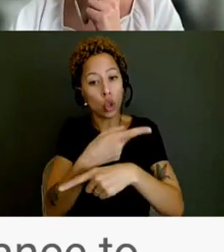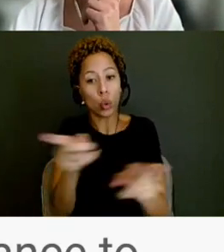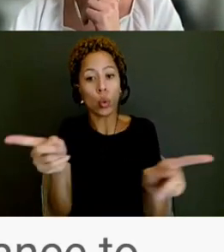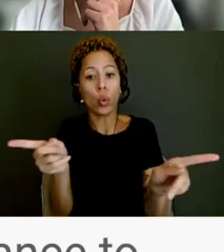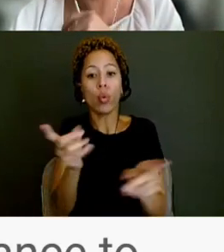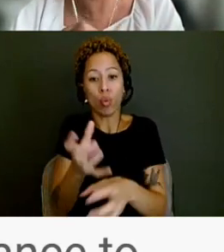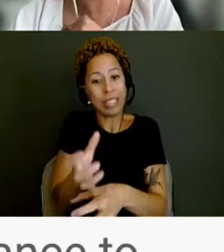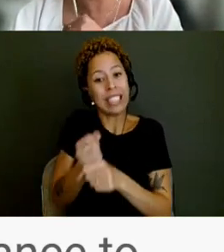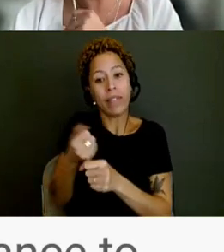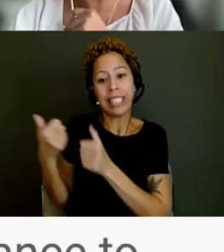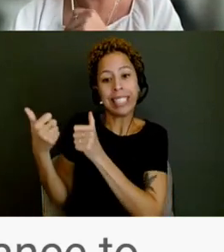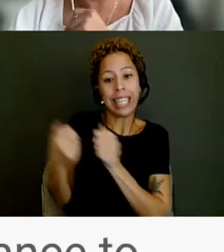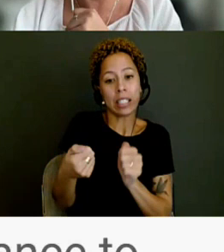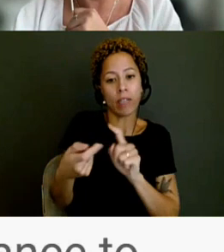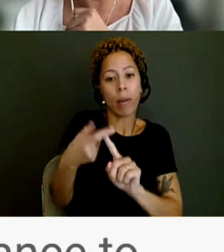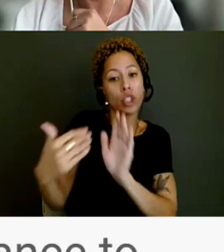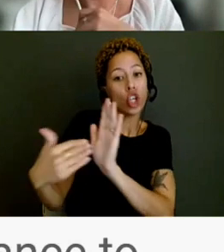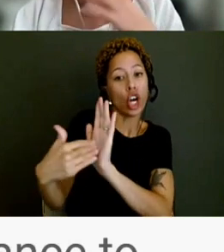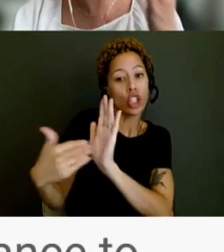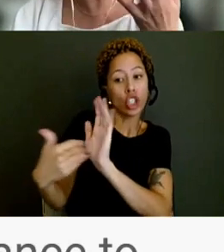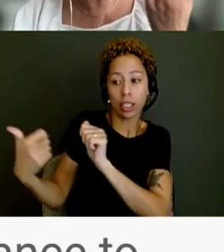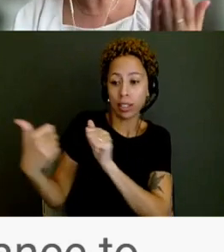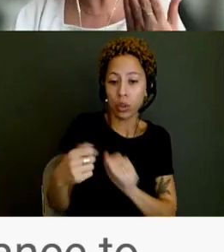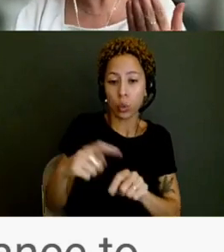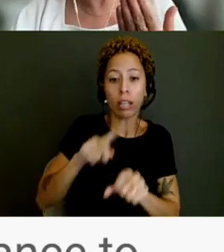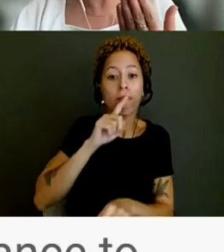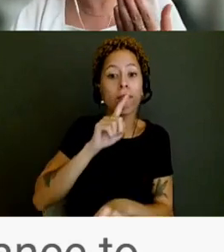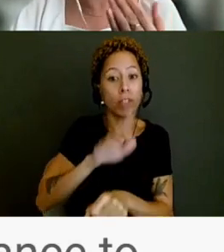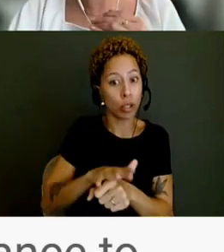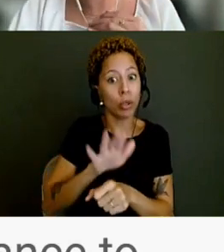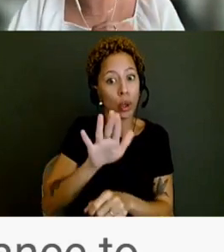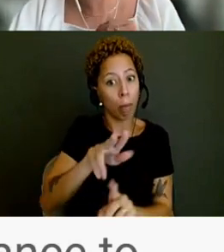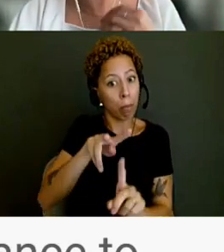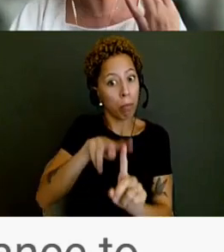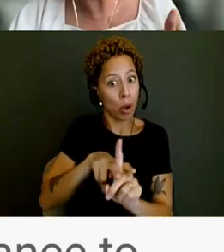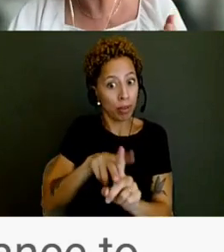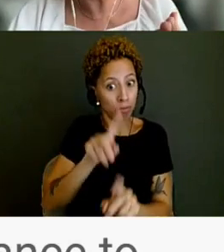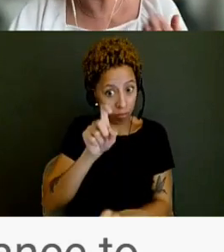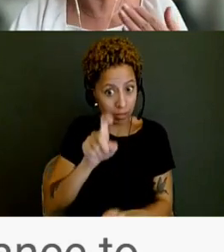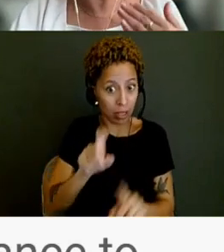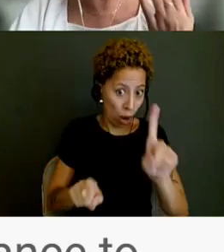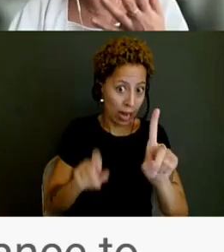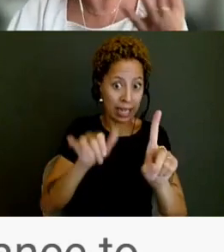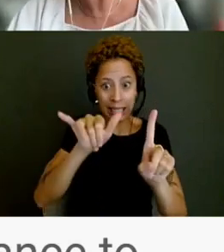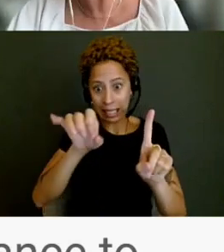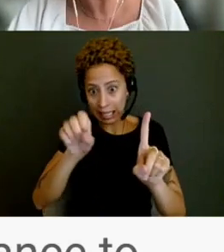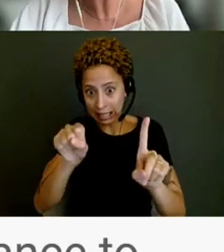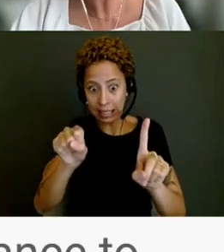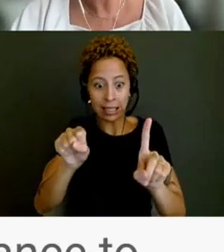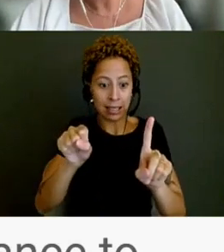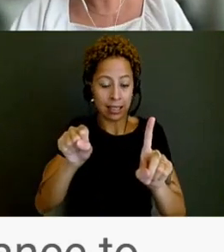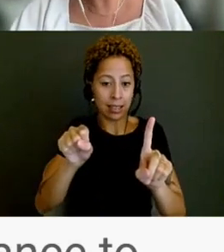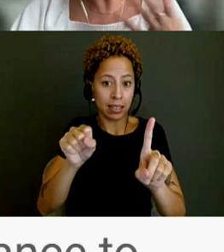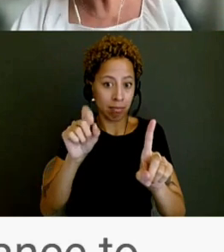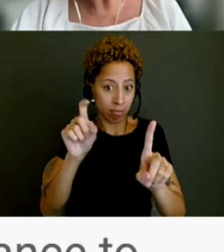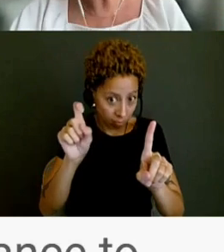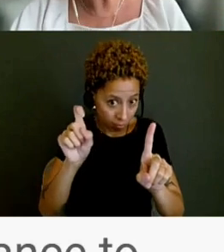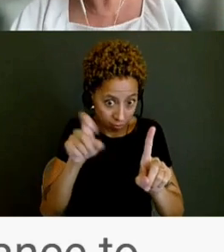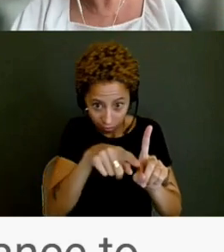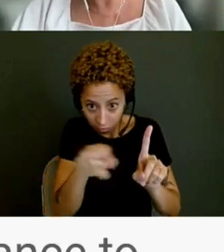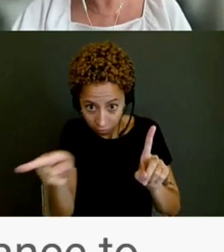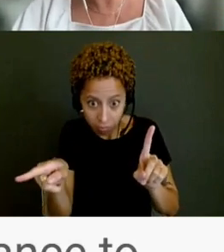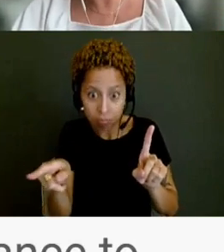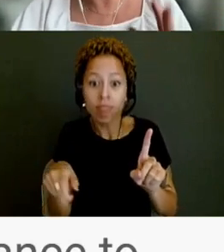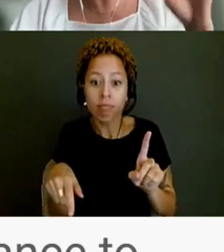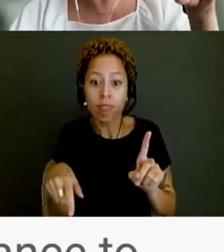from their doctor to confirm a doctor's appointment. And then we receive those as well. So very likely our learners may be